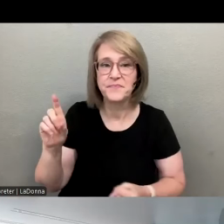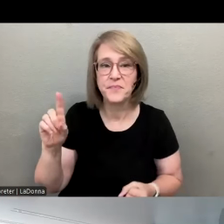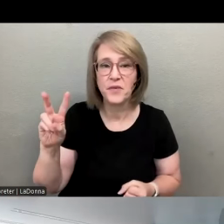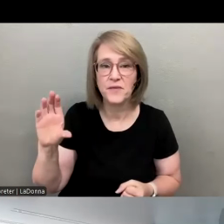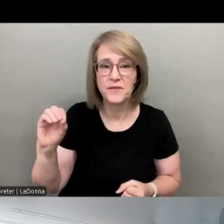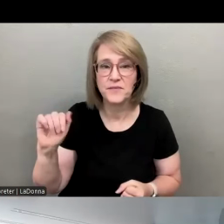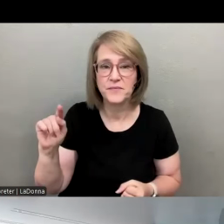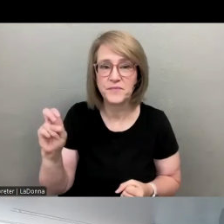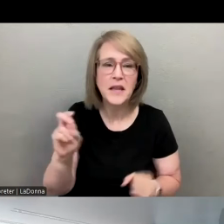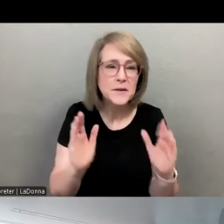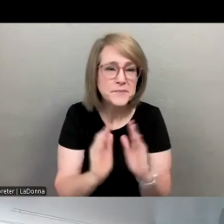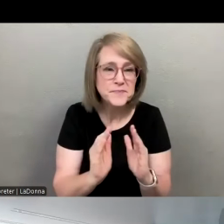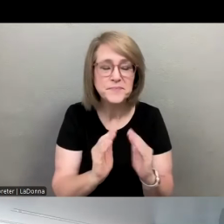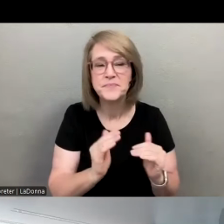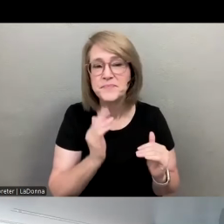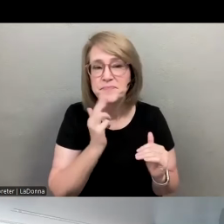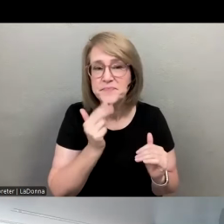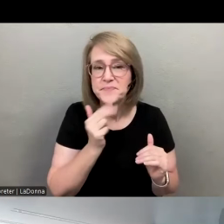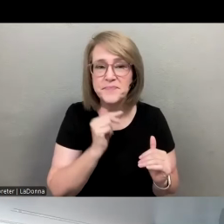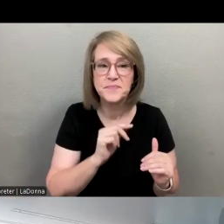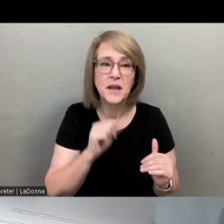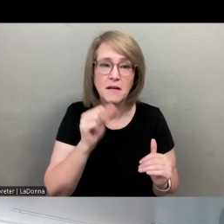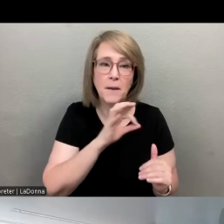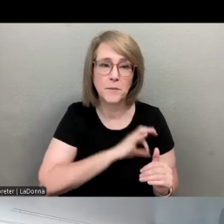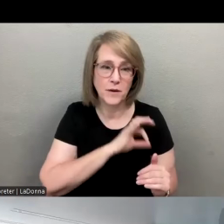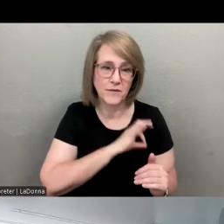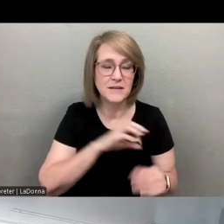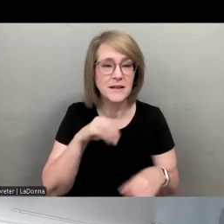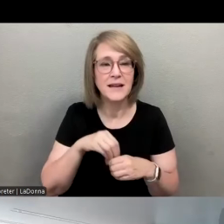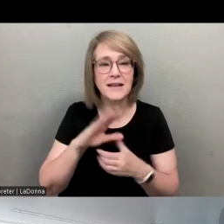little nonprofit in central Wisconsin called Three Bridges Recovery.